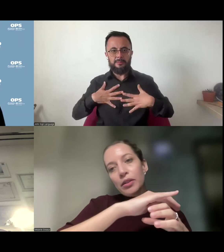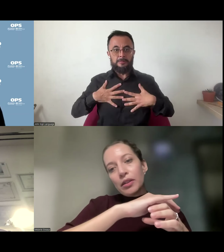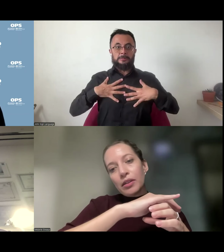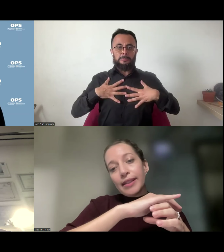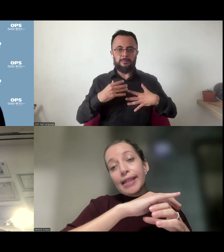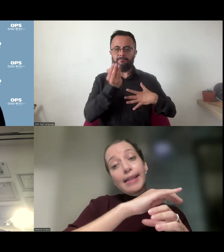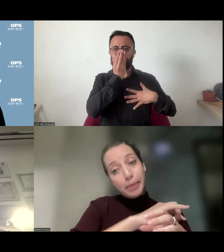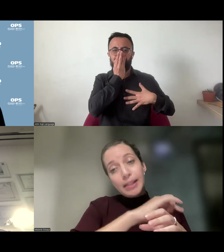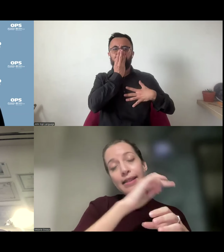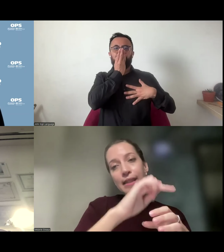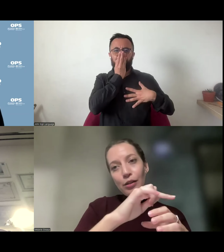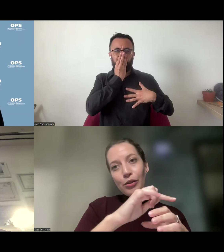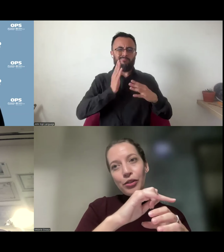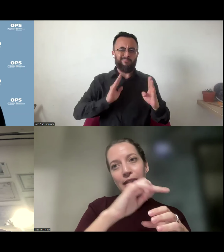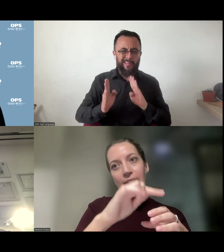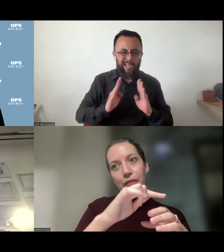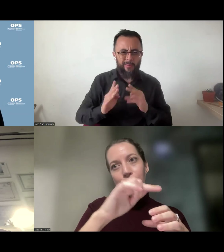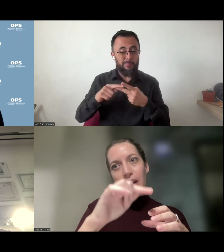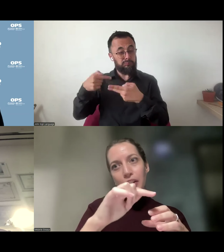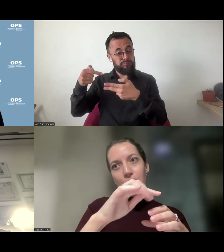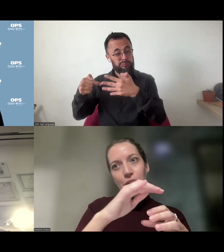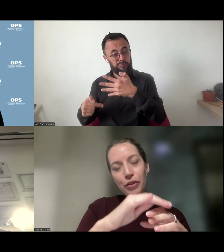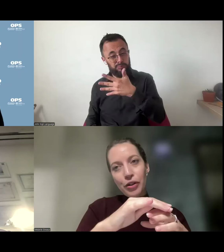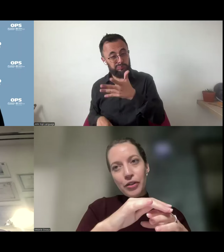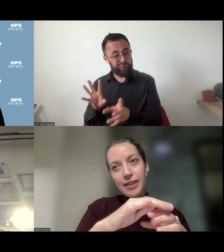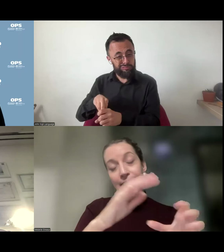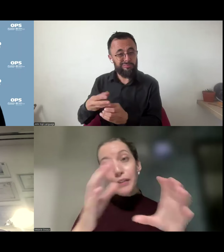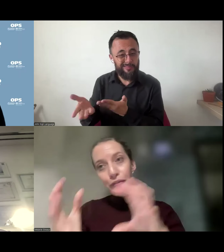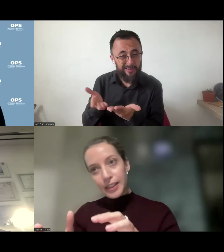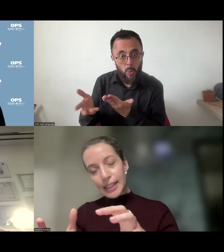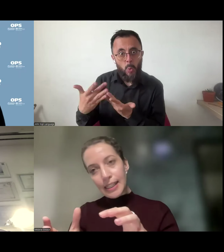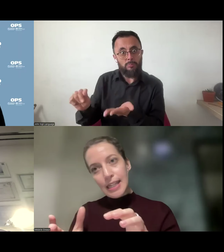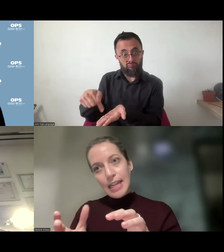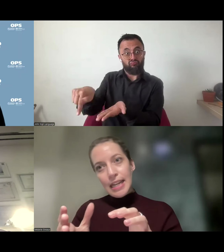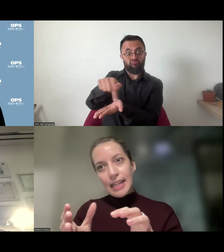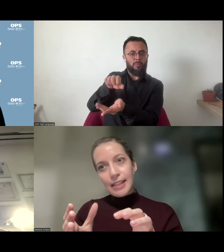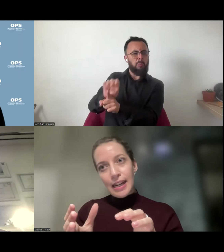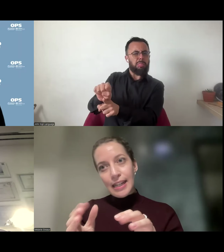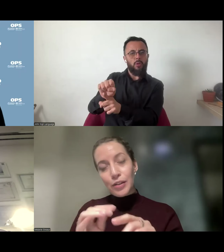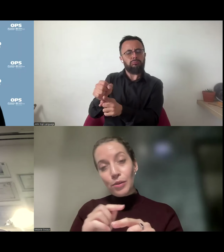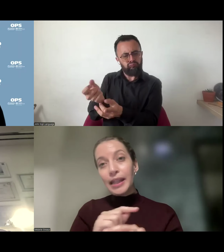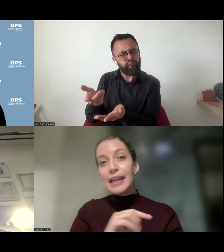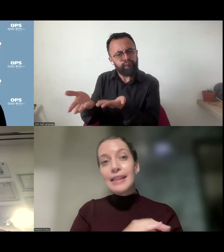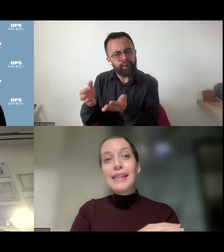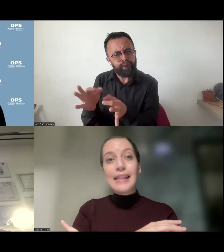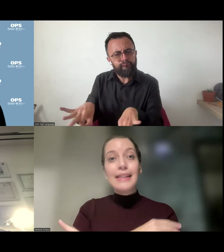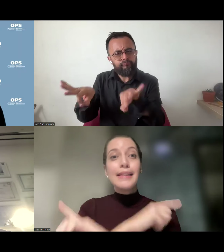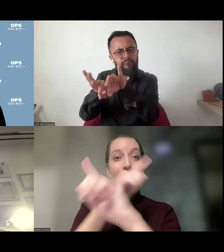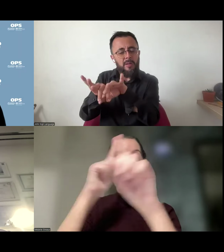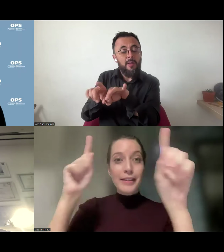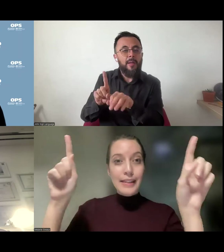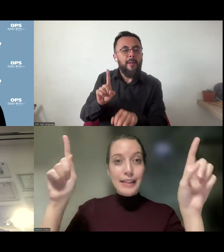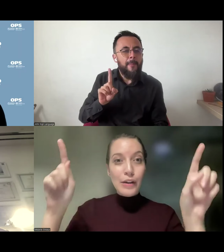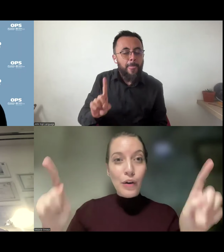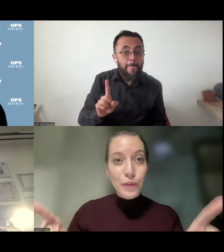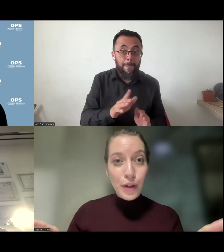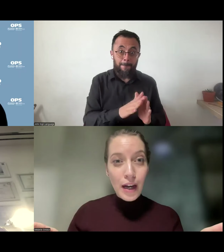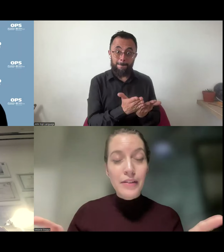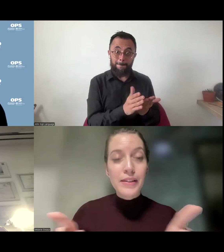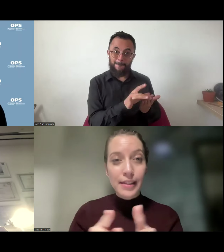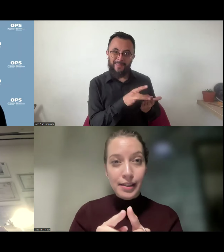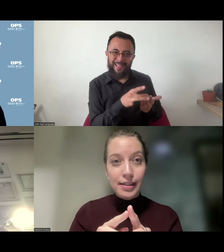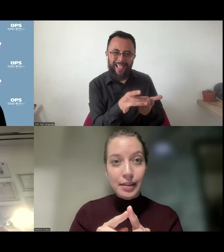What the Disability Inclusion Guide for Action does differently is that it's looking at the entirety